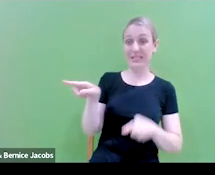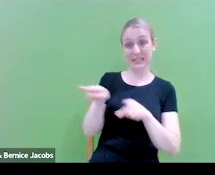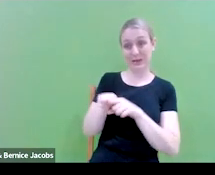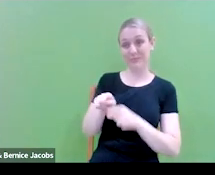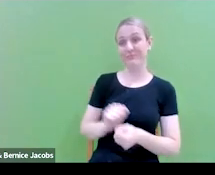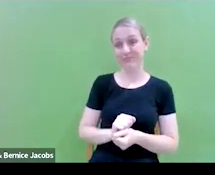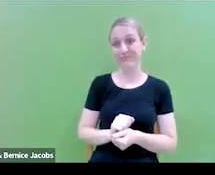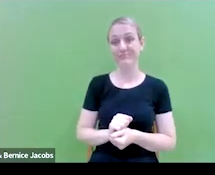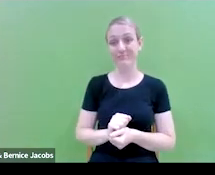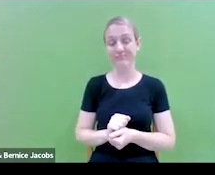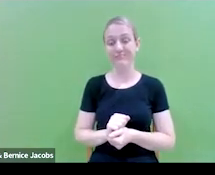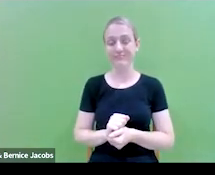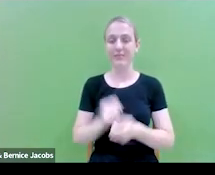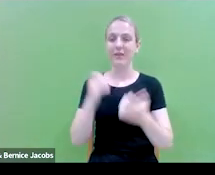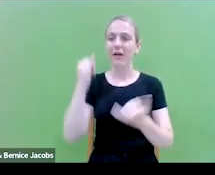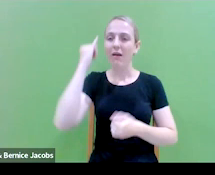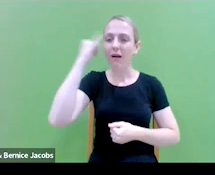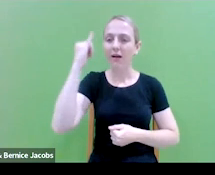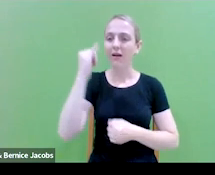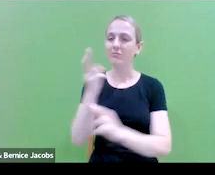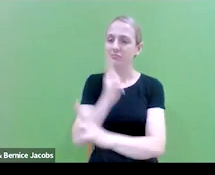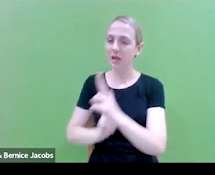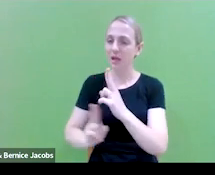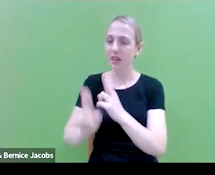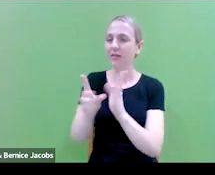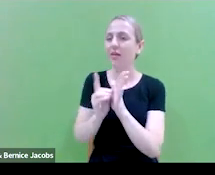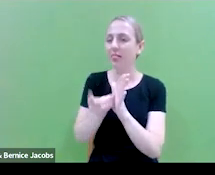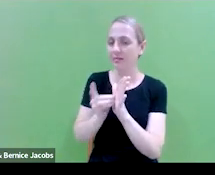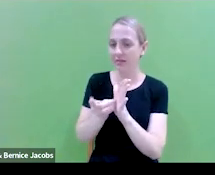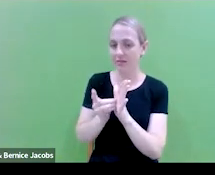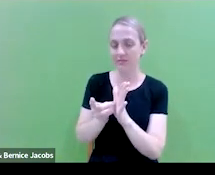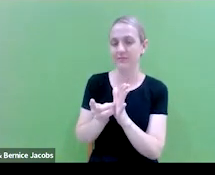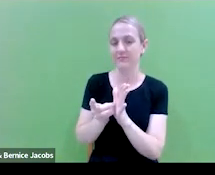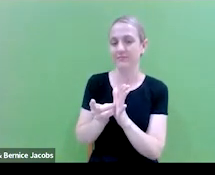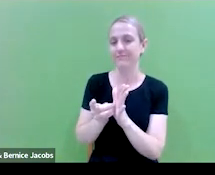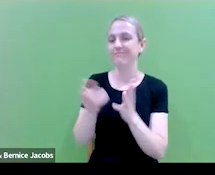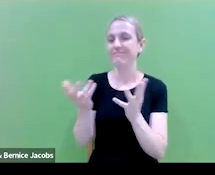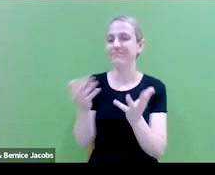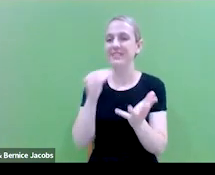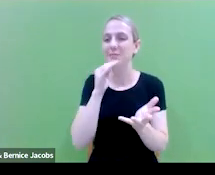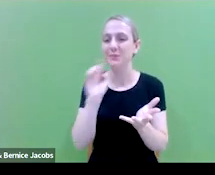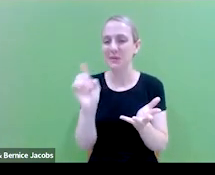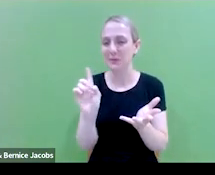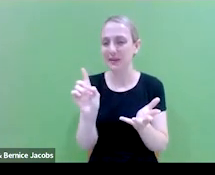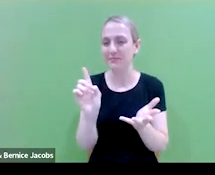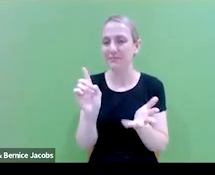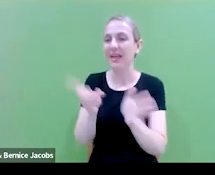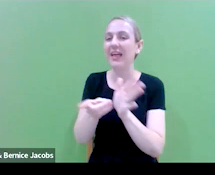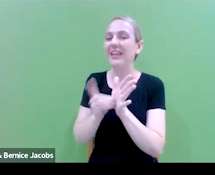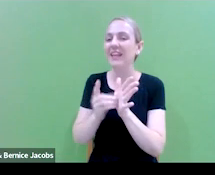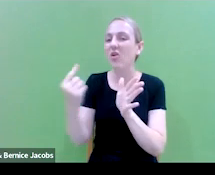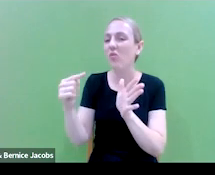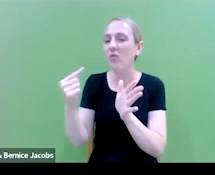So the whole paradigm of universal design really is about designing for more